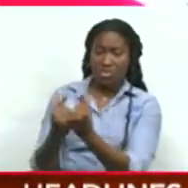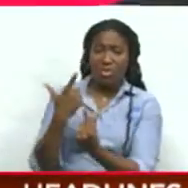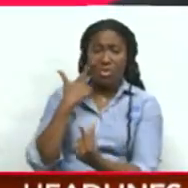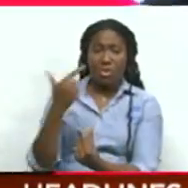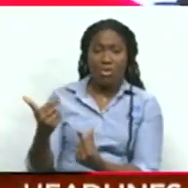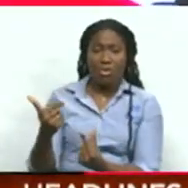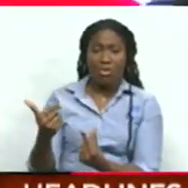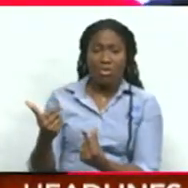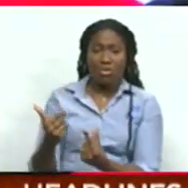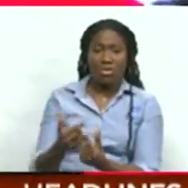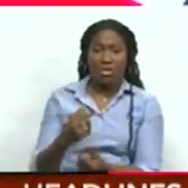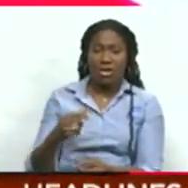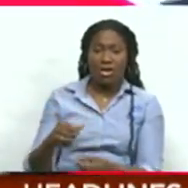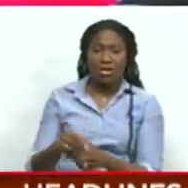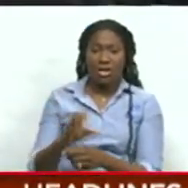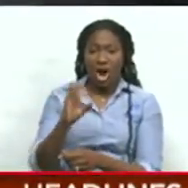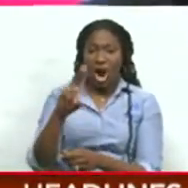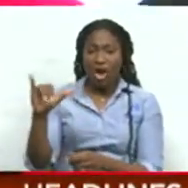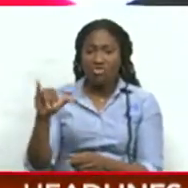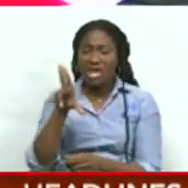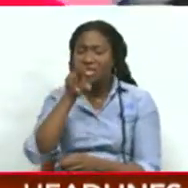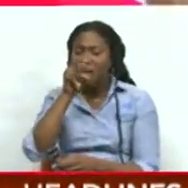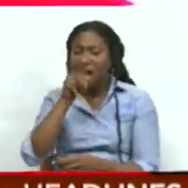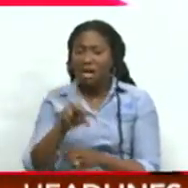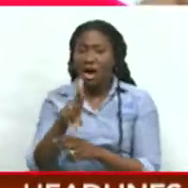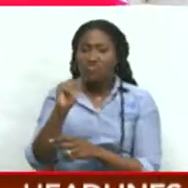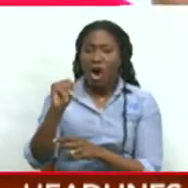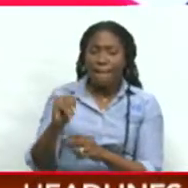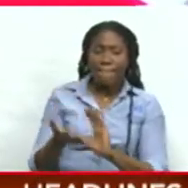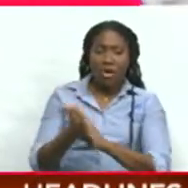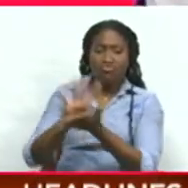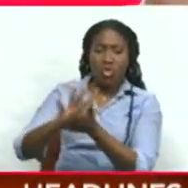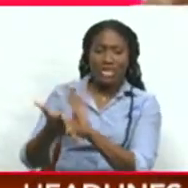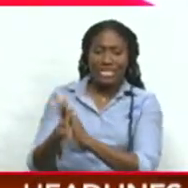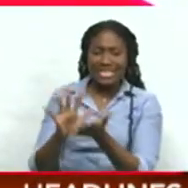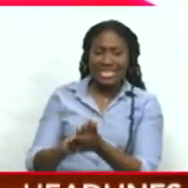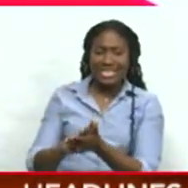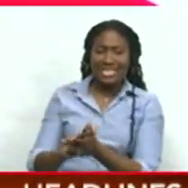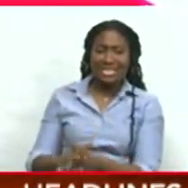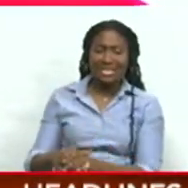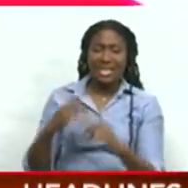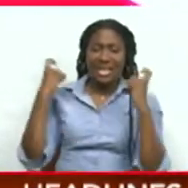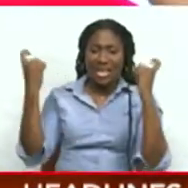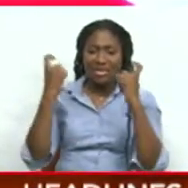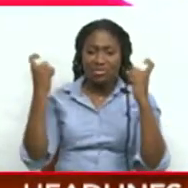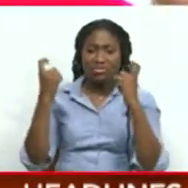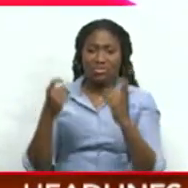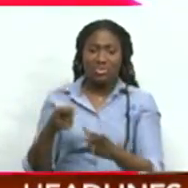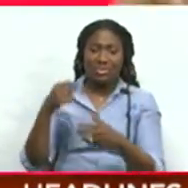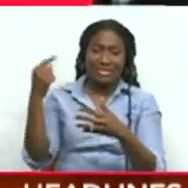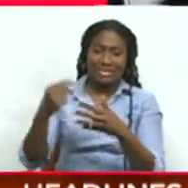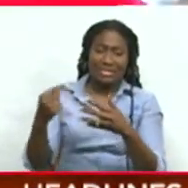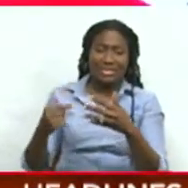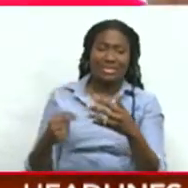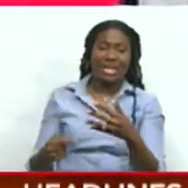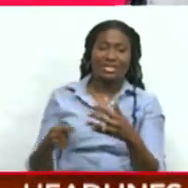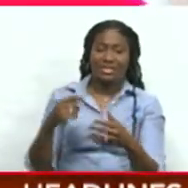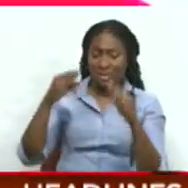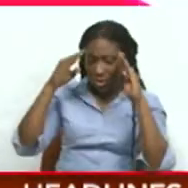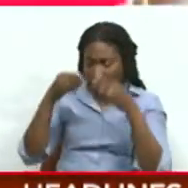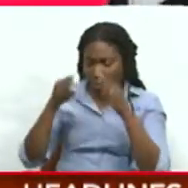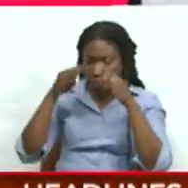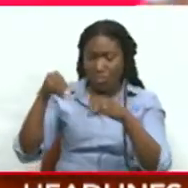duck, rum and roti. These fanfare events, these have made their way into the